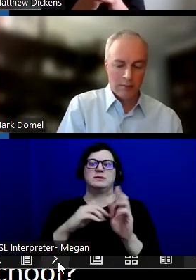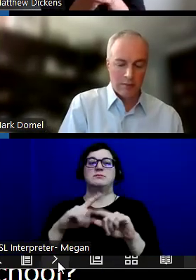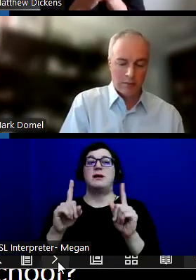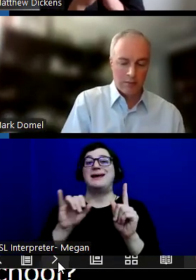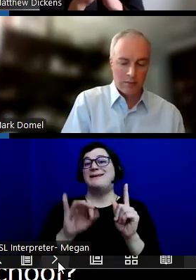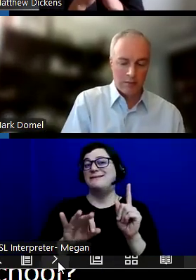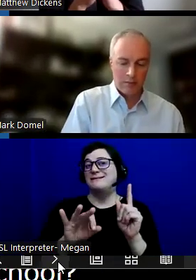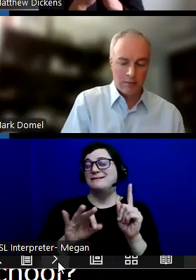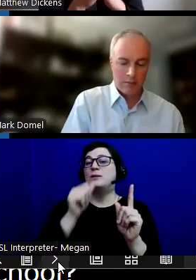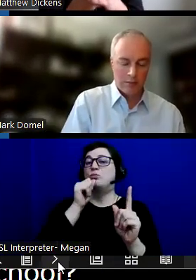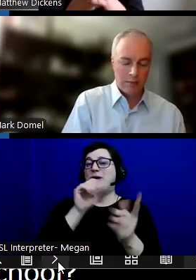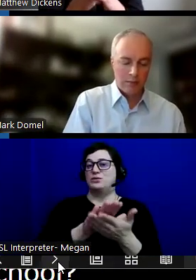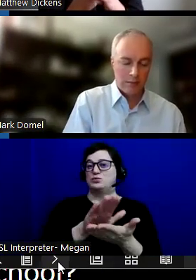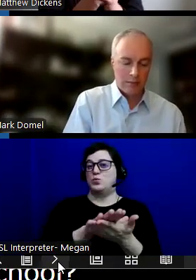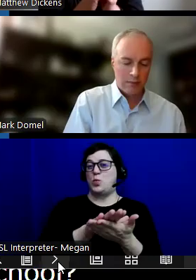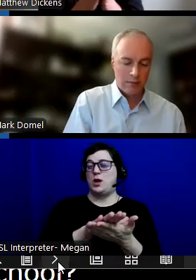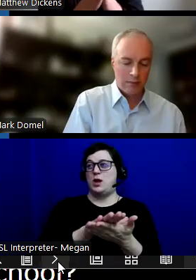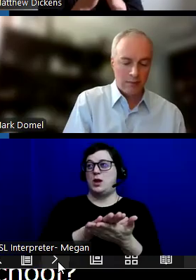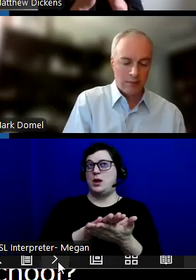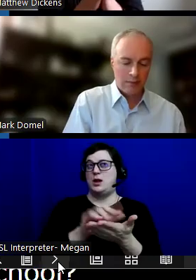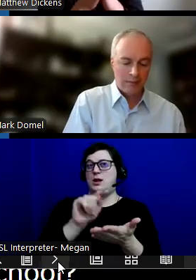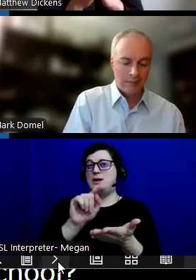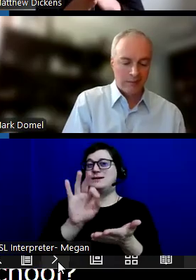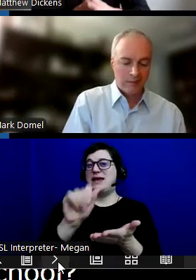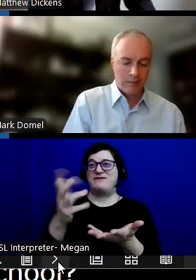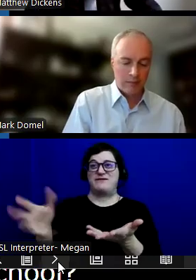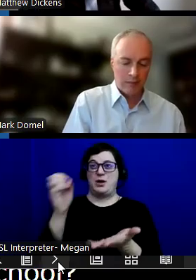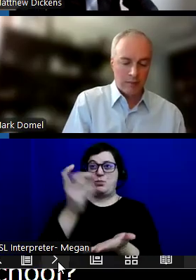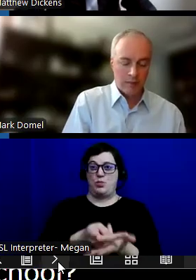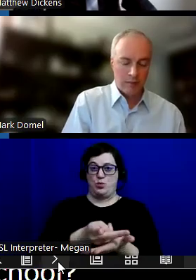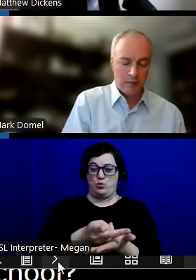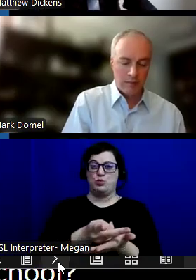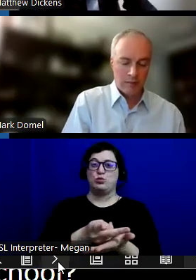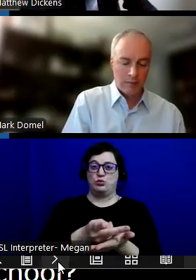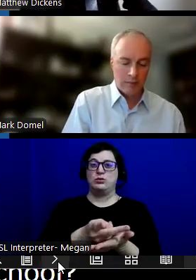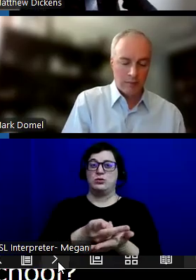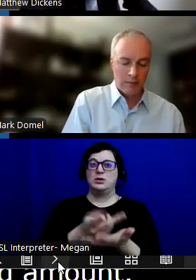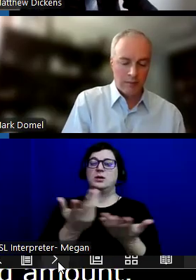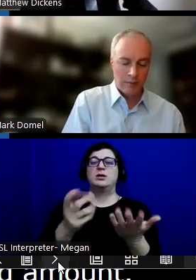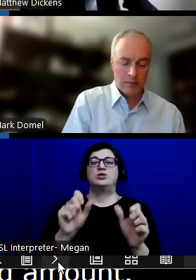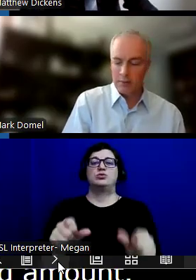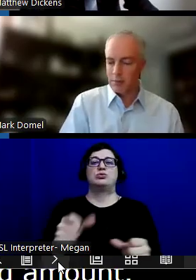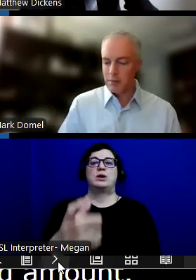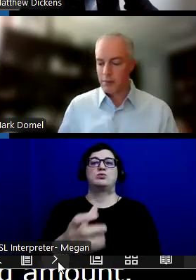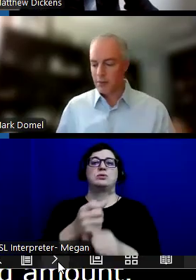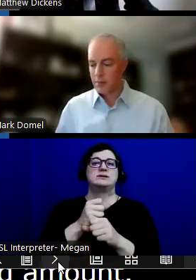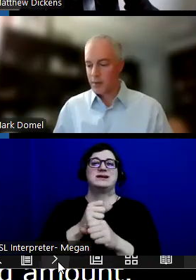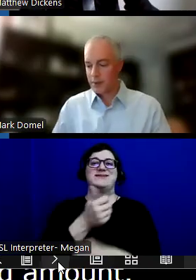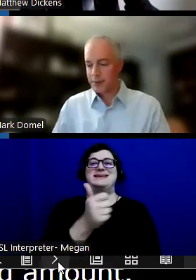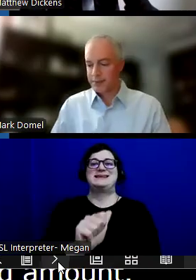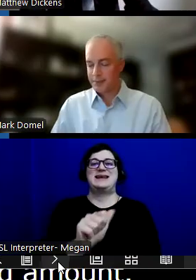a private school, TEFA approved, going to a TEFA approved private school, you can receive the